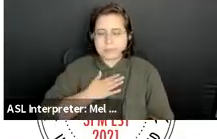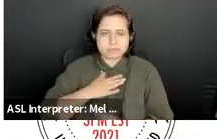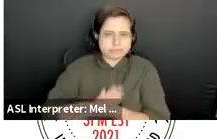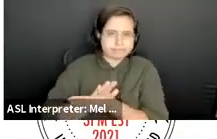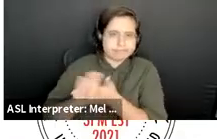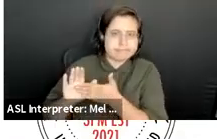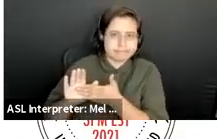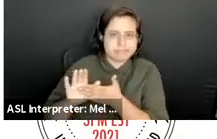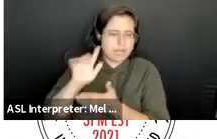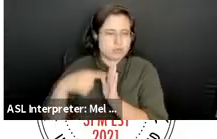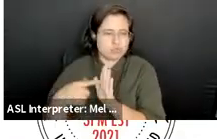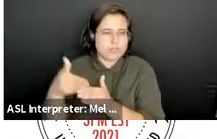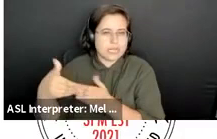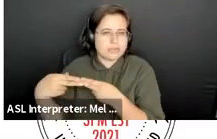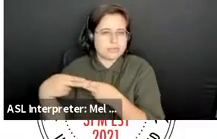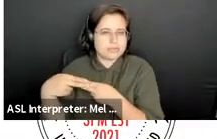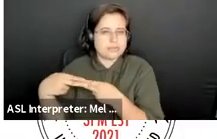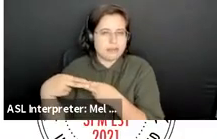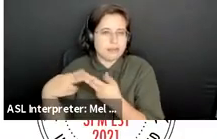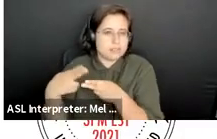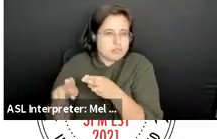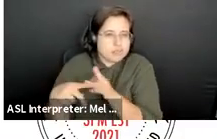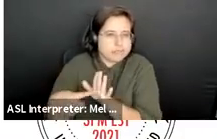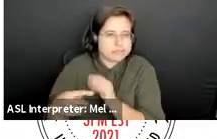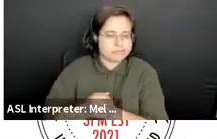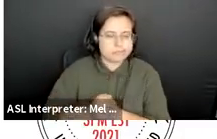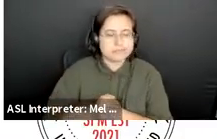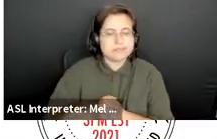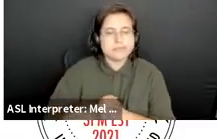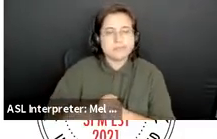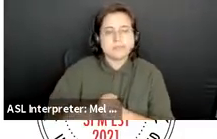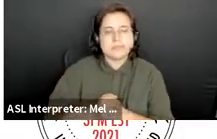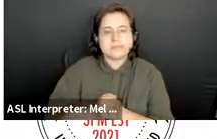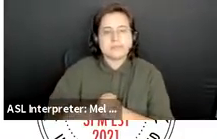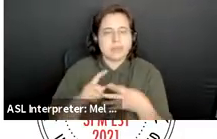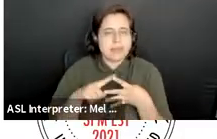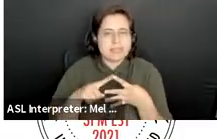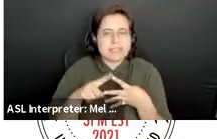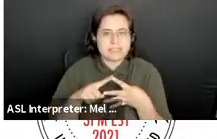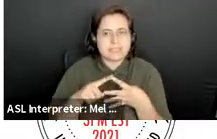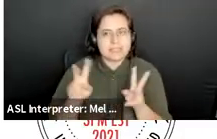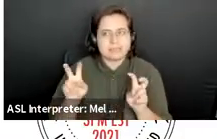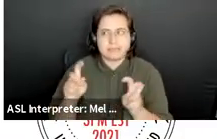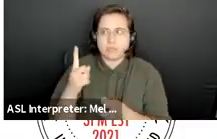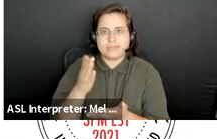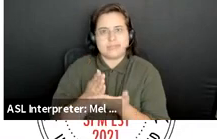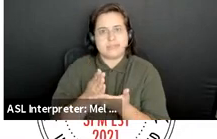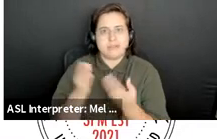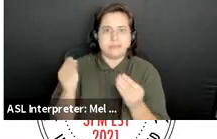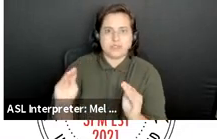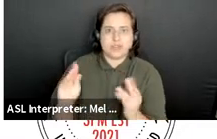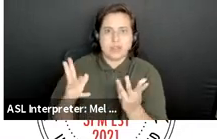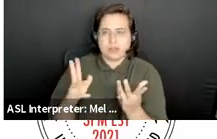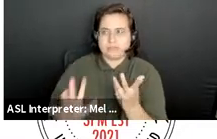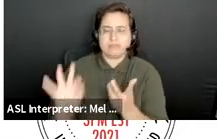that on the next slide to just sort of in brief show you what that looks like. That truly actually is your one-stop shop for the links that you